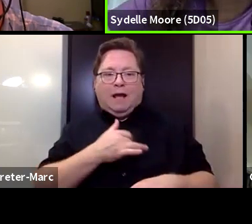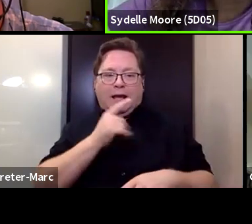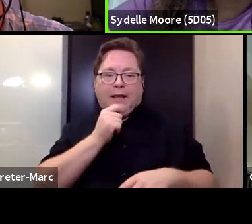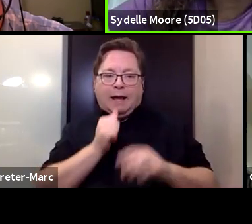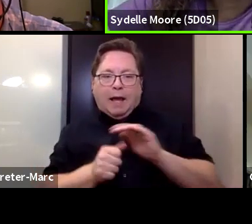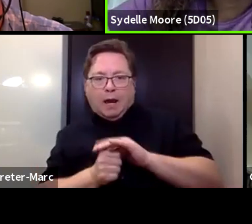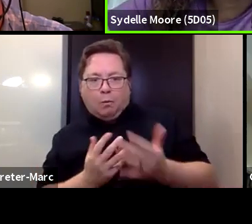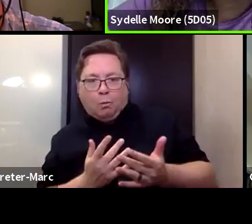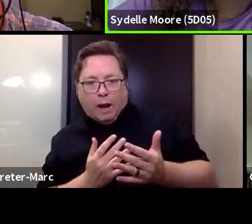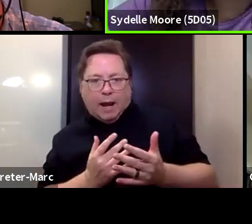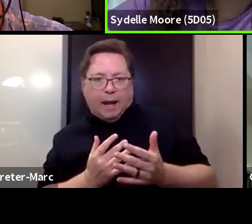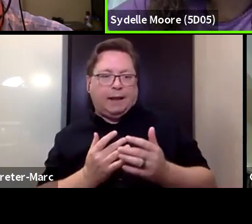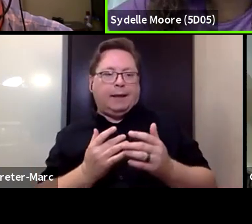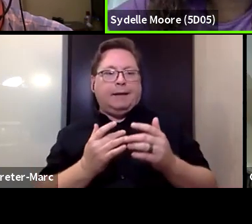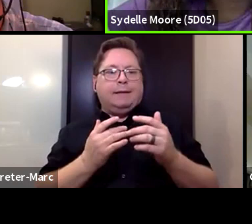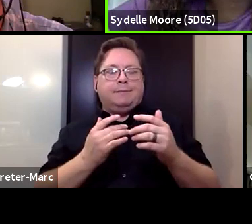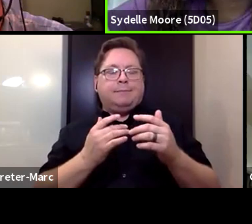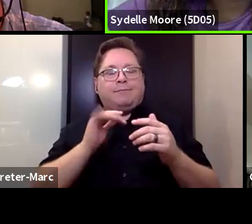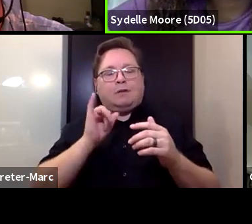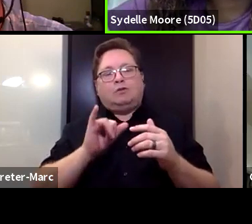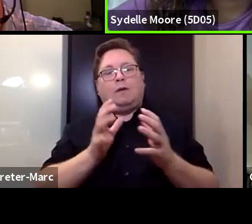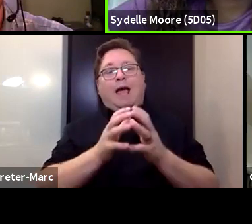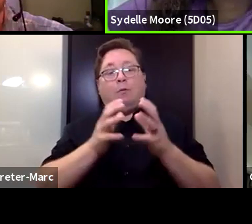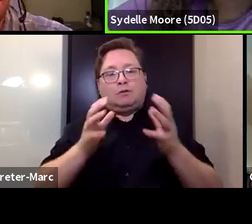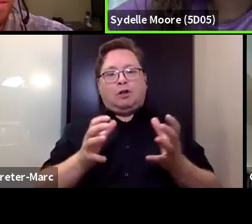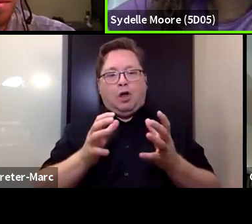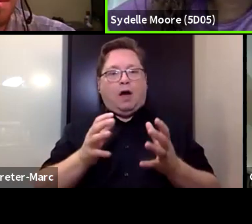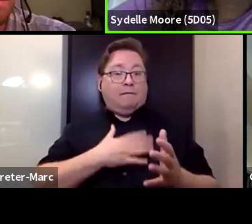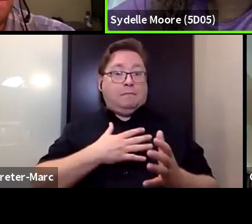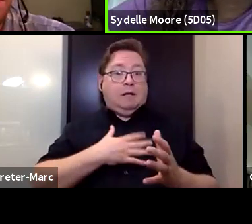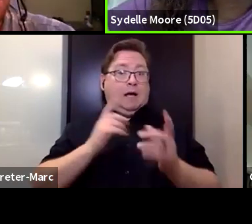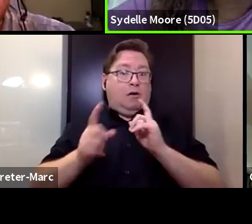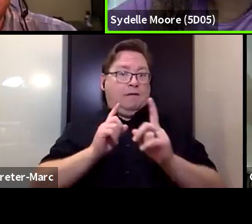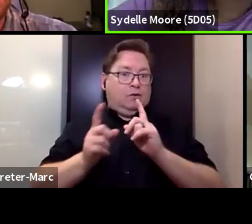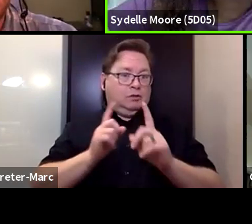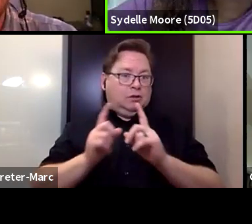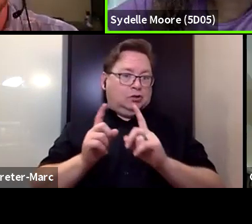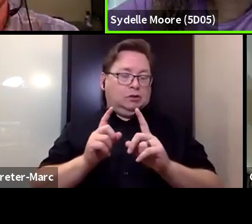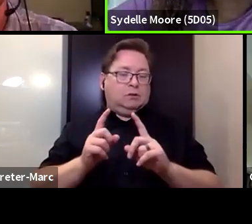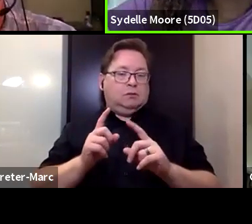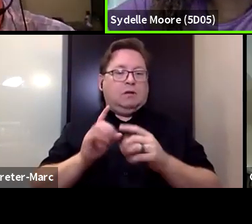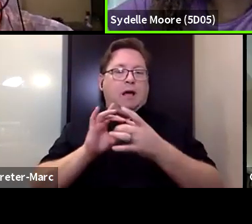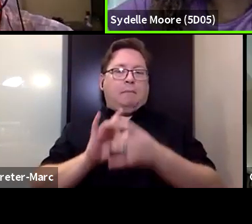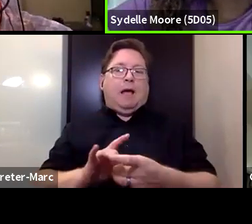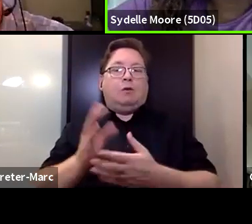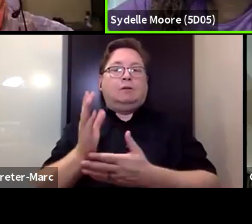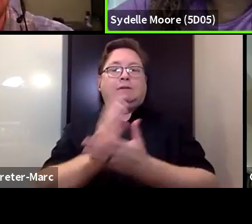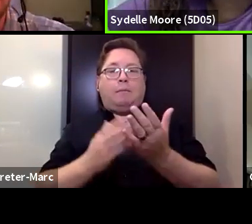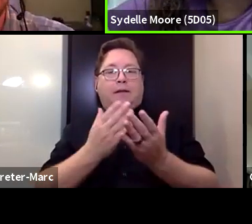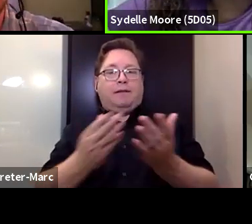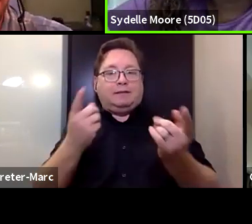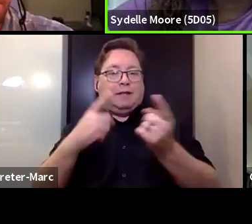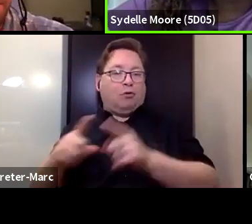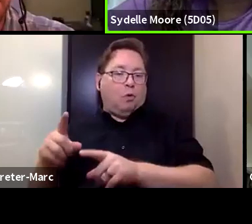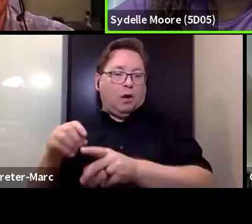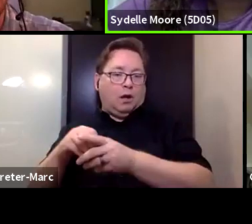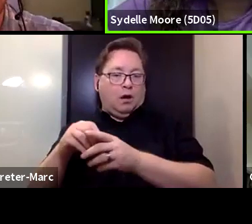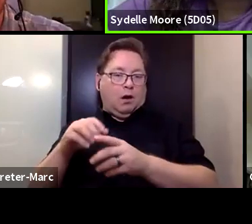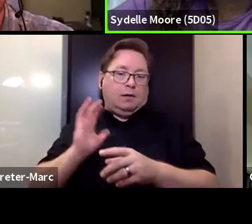people. So that was a lot of the conversation we had about some of the things going on in the